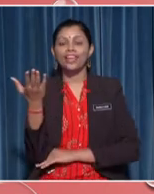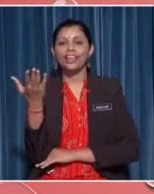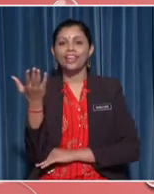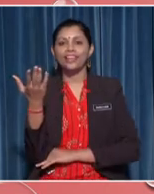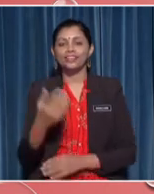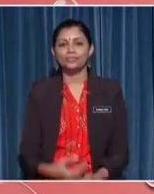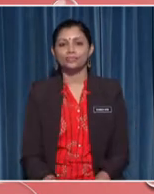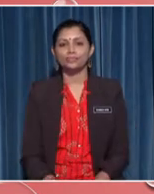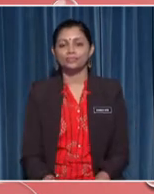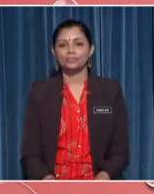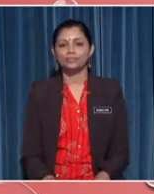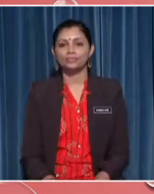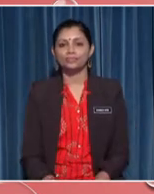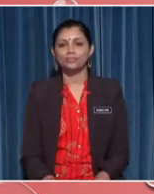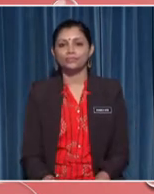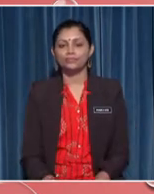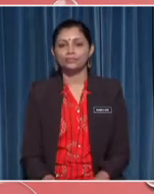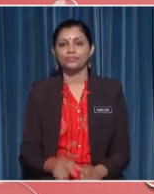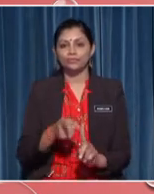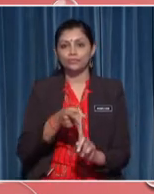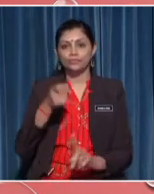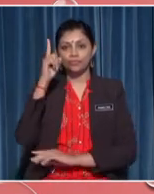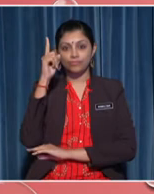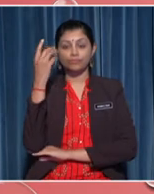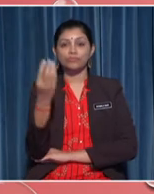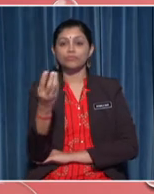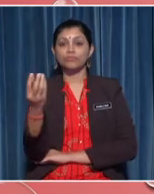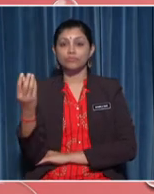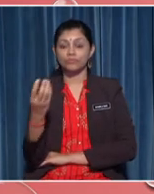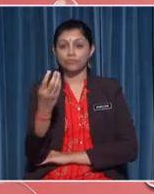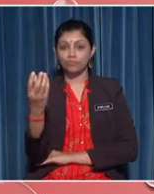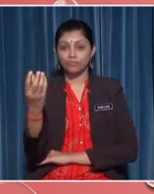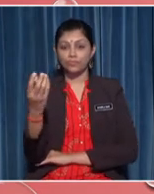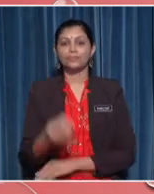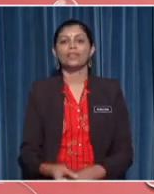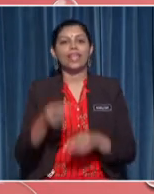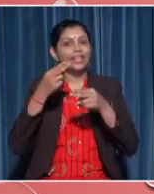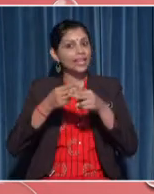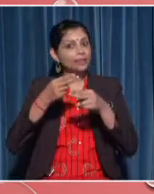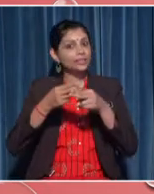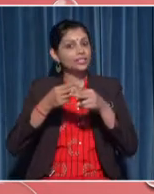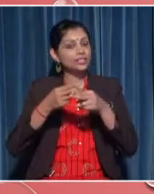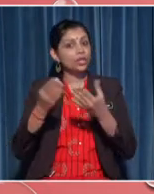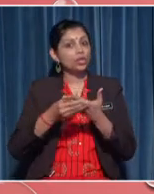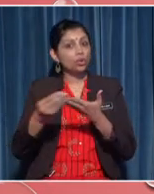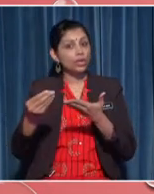Excellent! It's come from Brunei and the currency is called